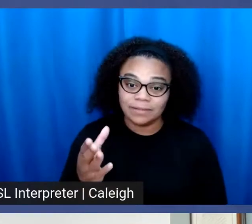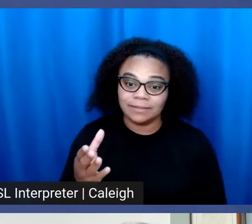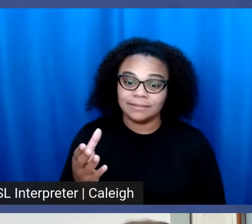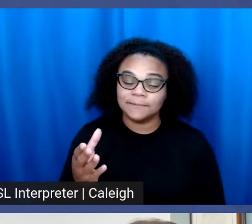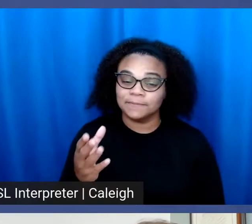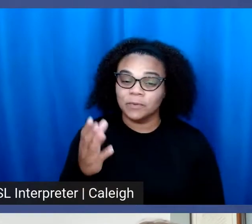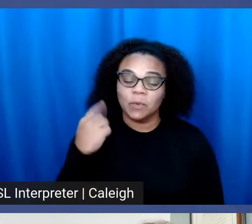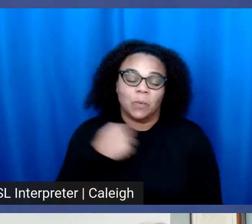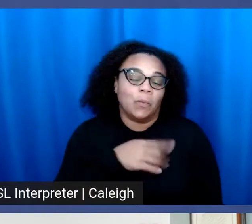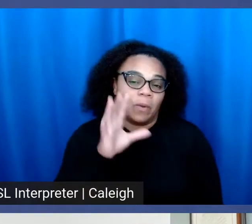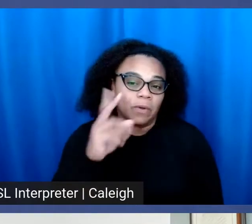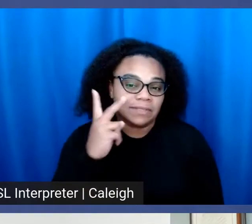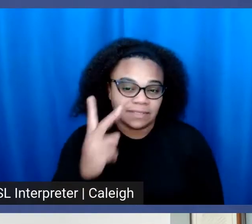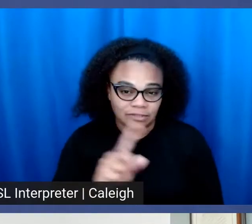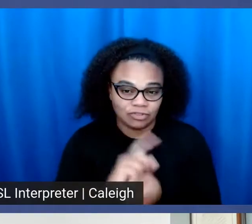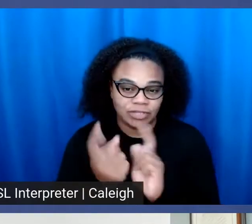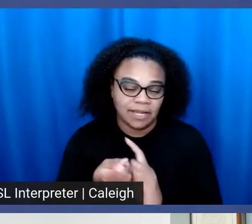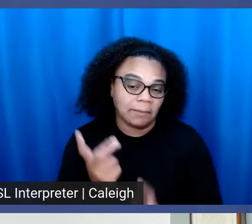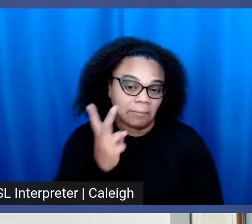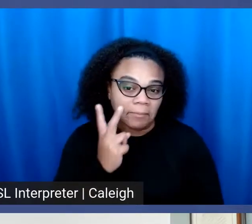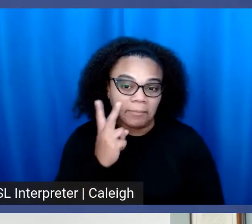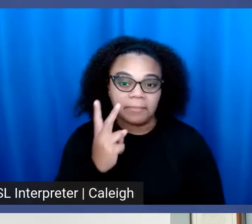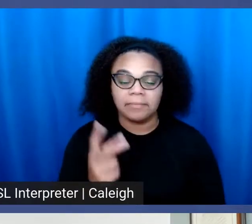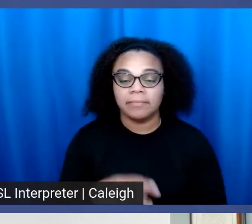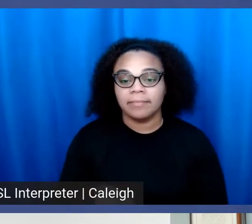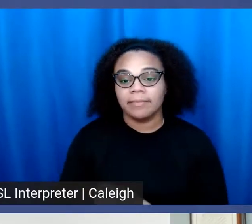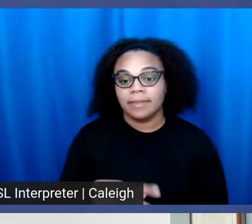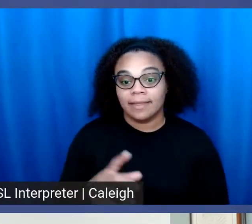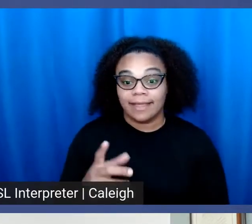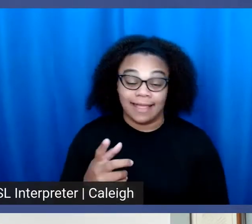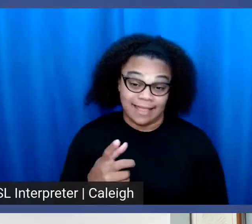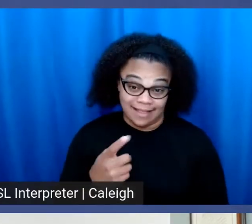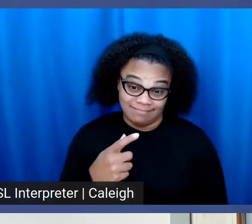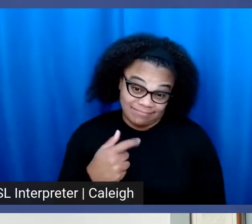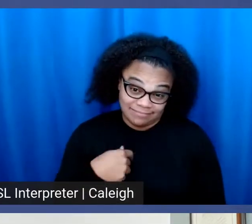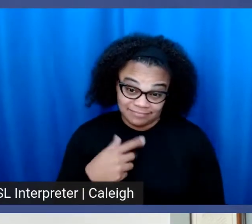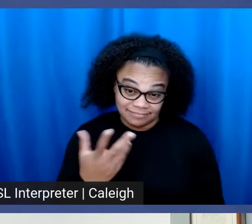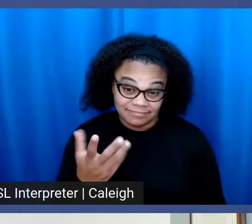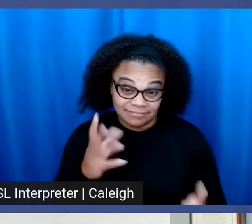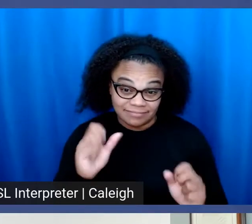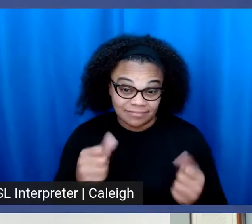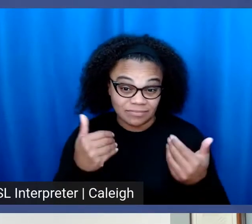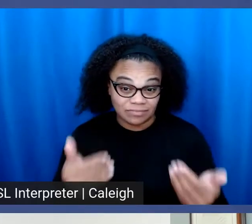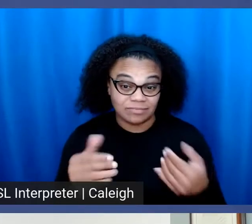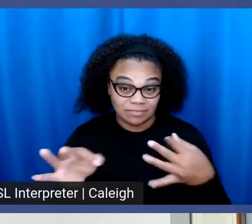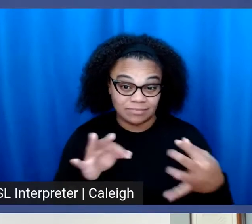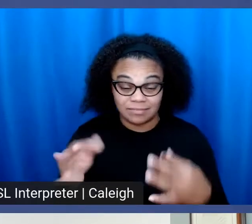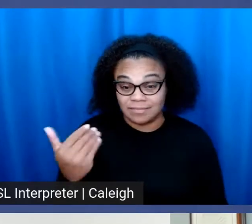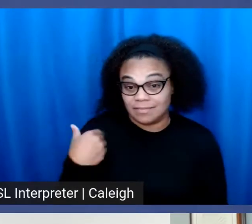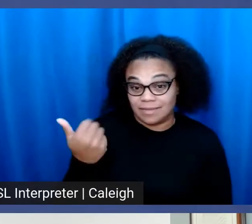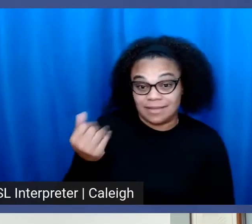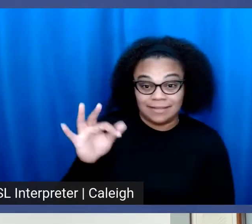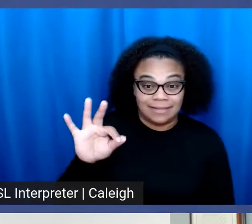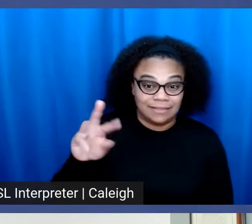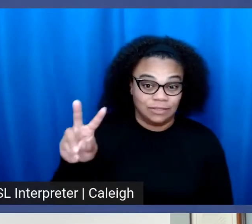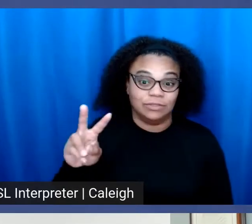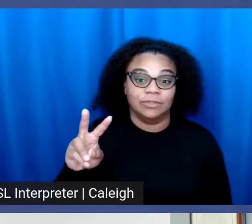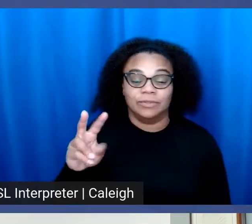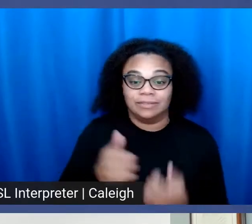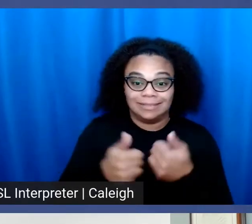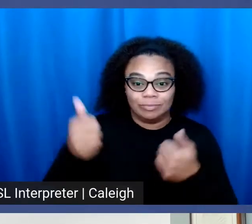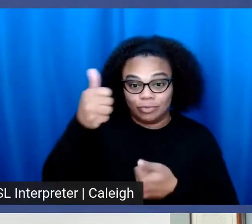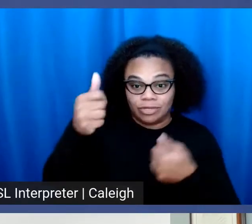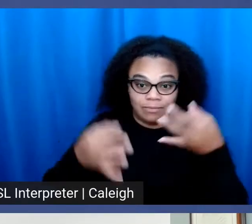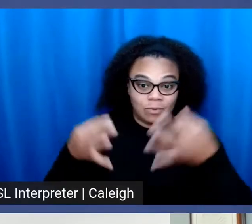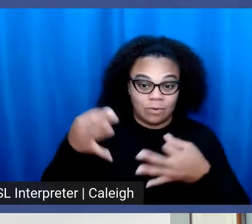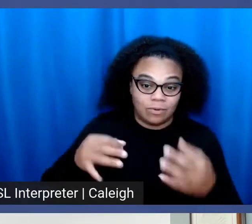We shall see. If I may, if you'll indulge me, I'll describe quickly the 1902 Supreme Court case that most